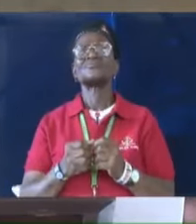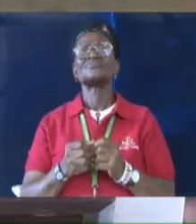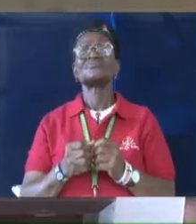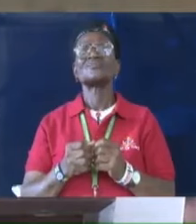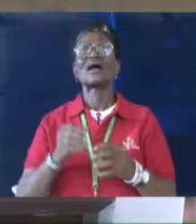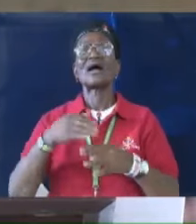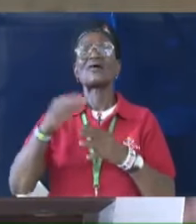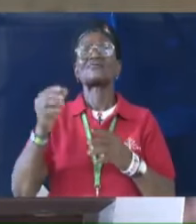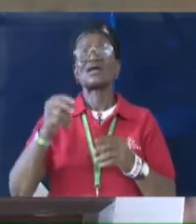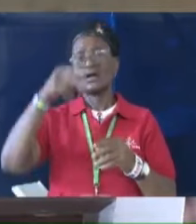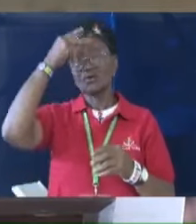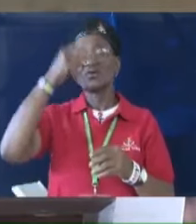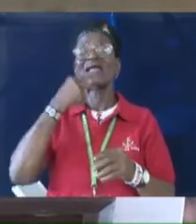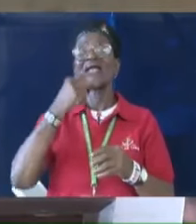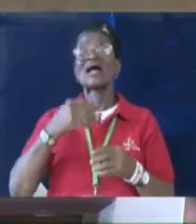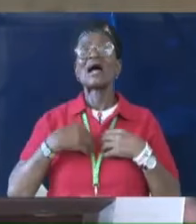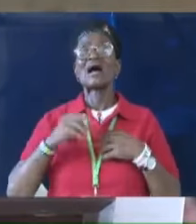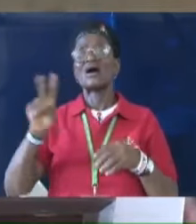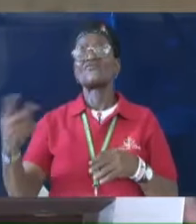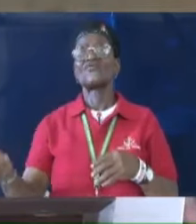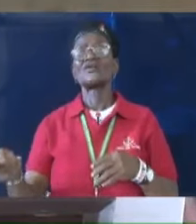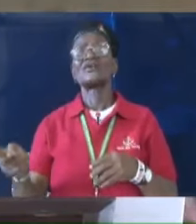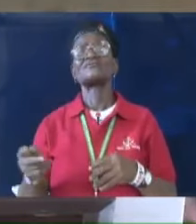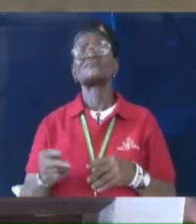after Goliath had fallen.